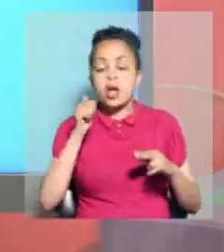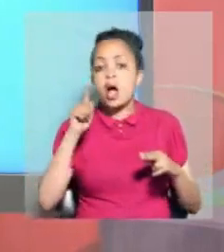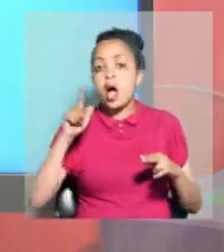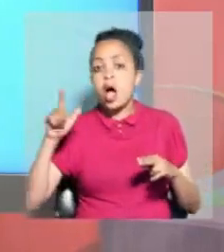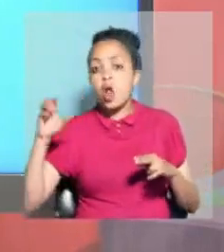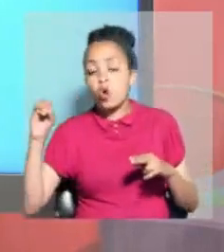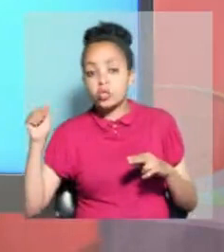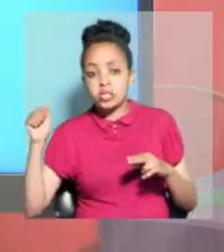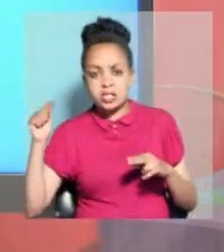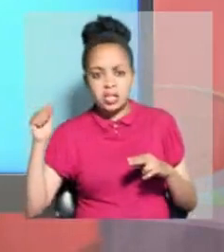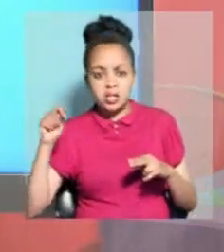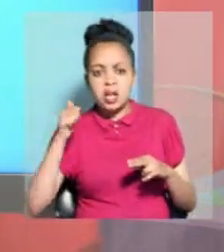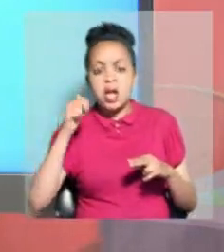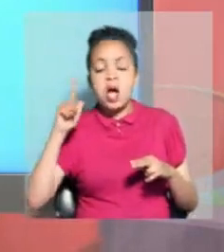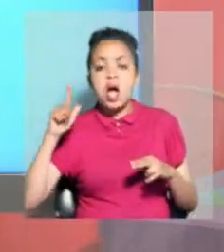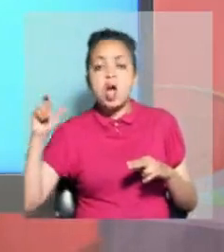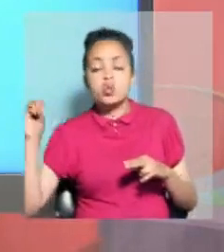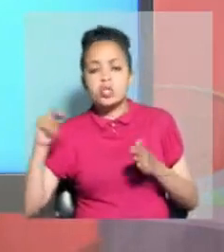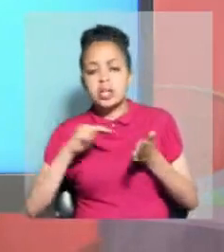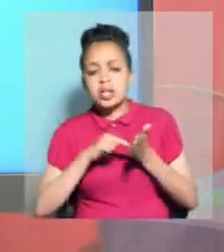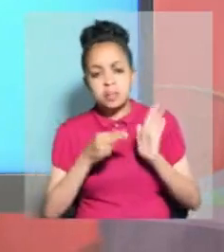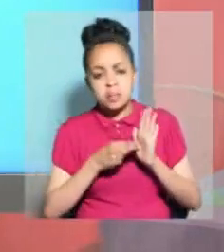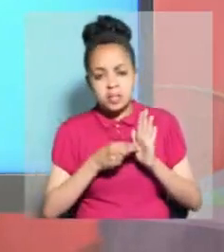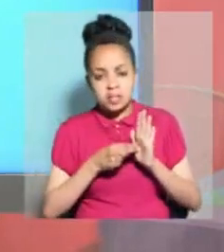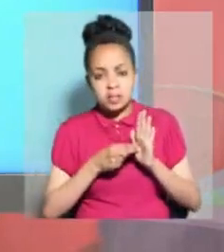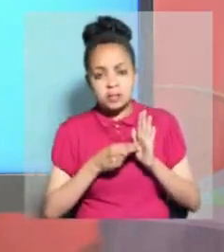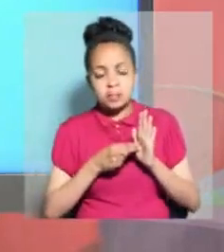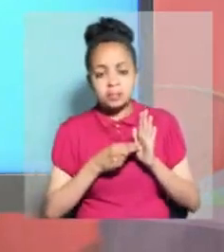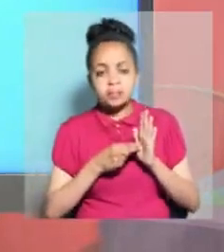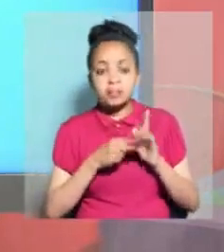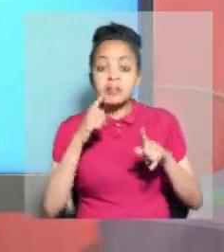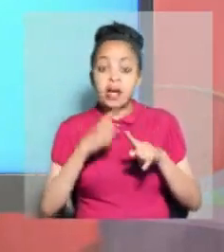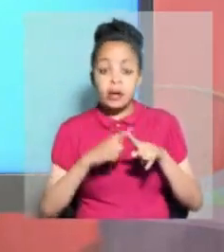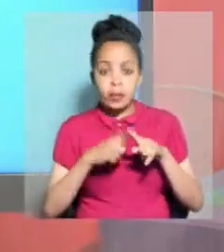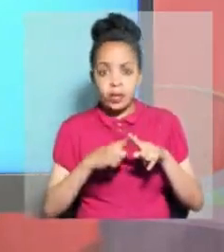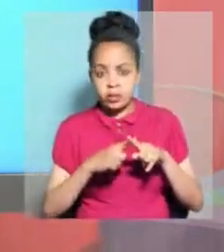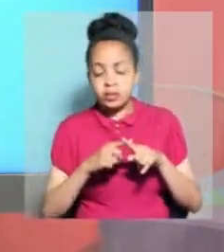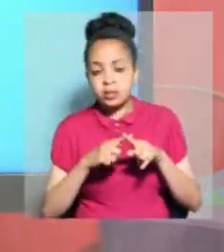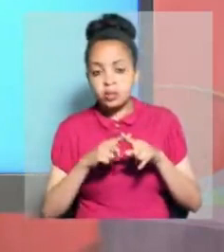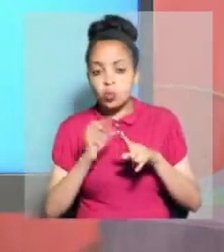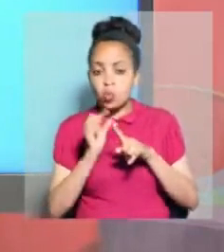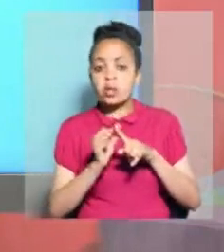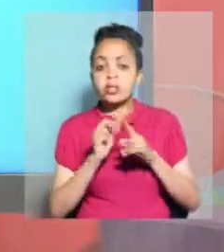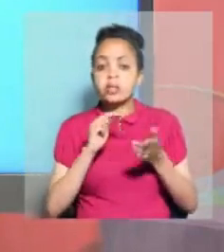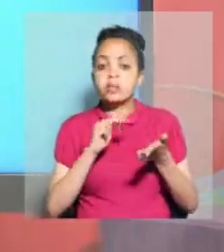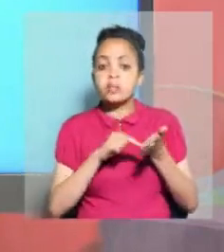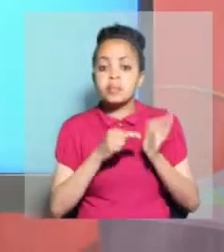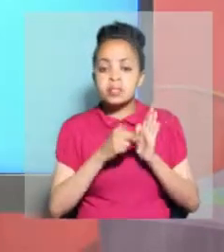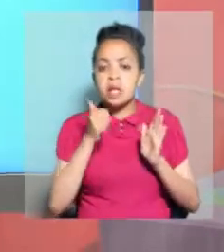sites. When we say allosteric site, which come from a Greek term, allos to means